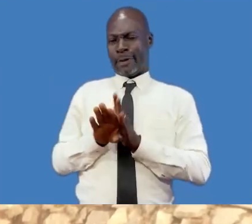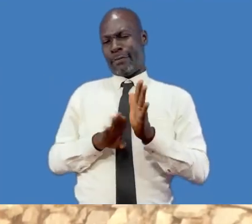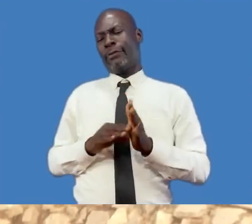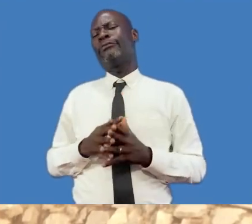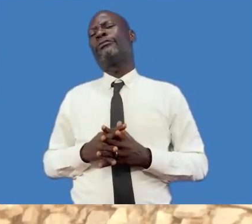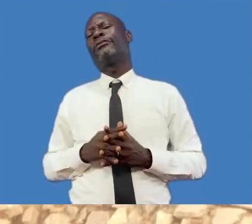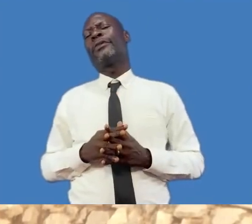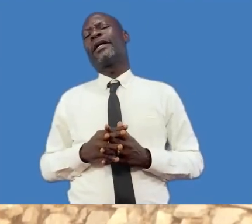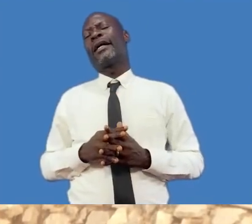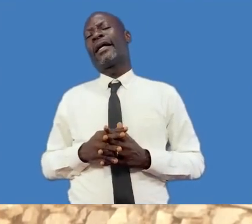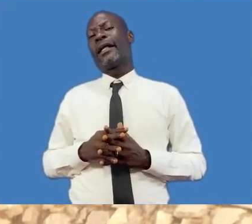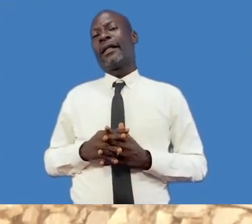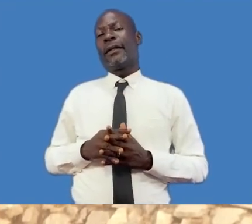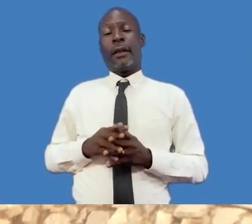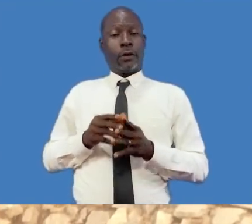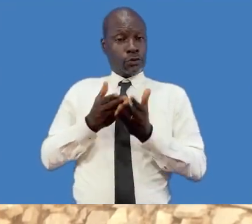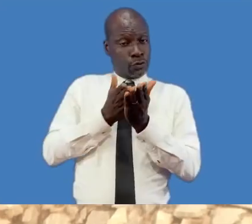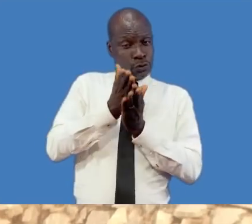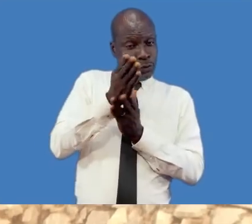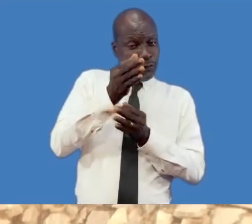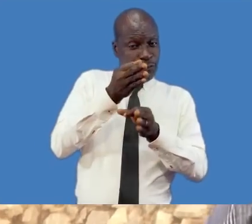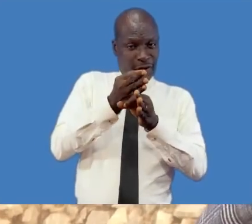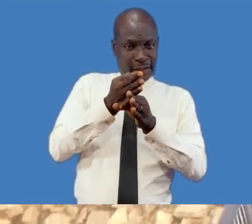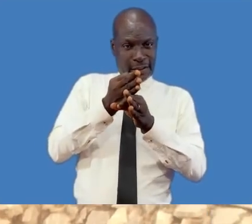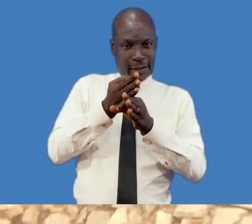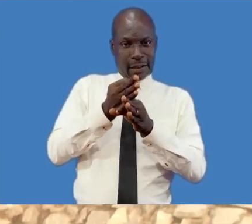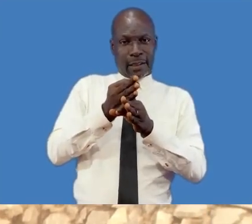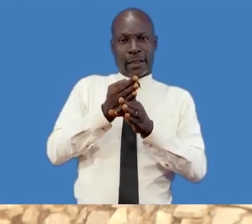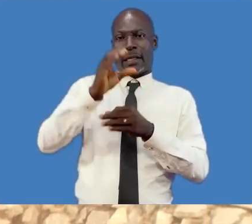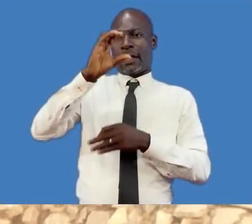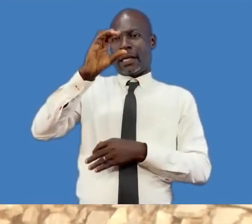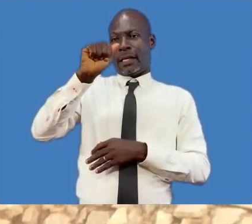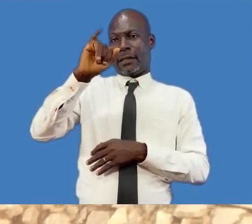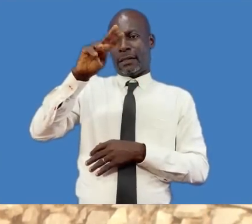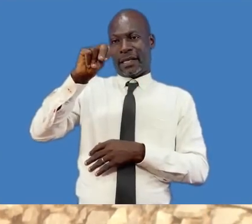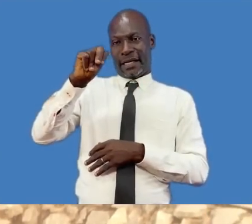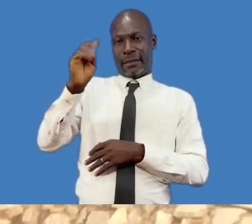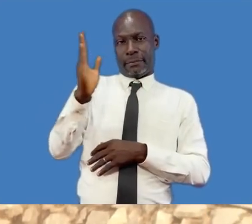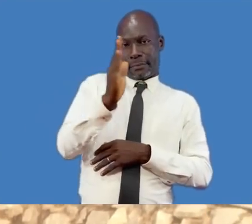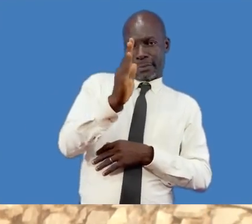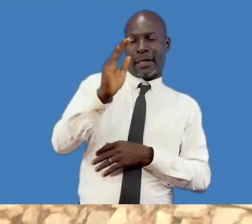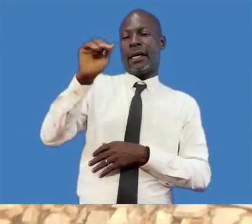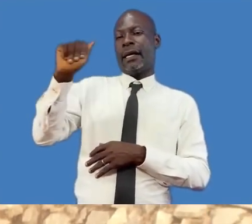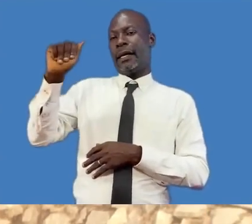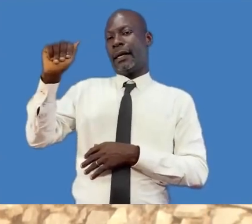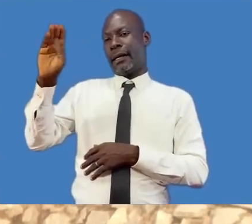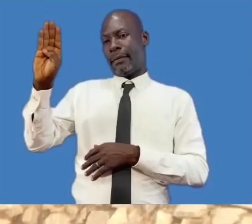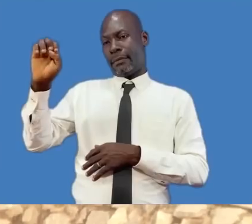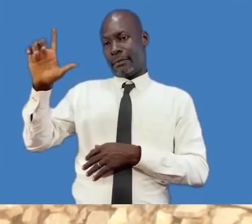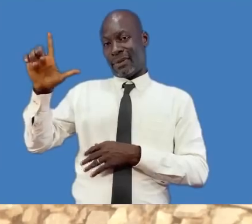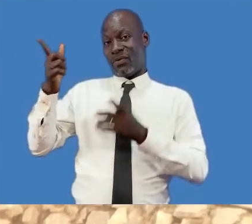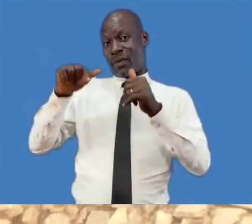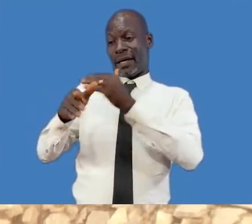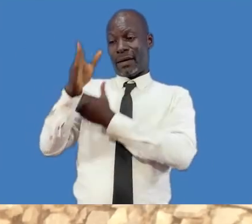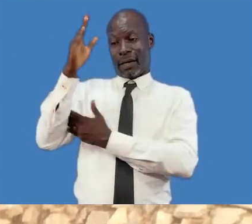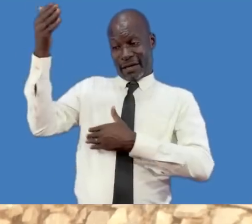se enam gidie so ana Cain ani Abel ebra o yakopon efre wo